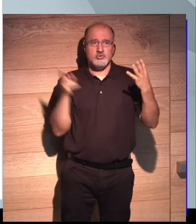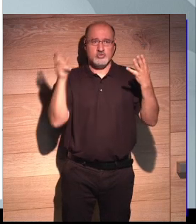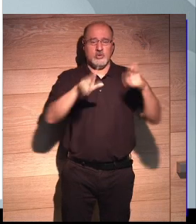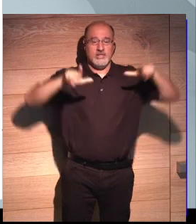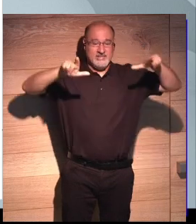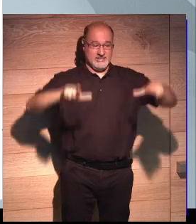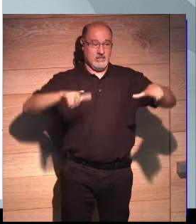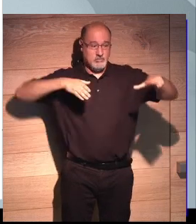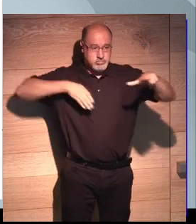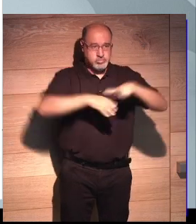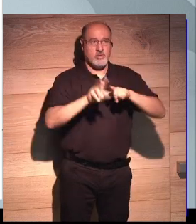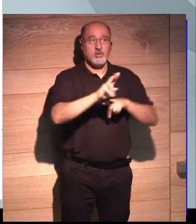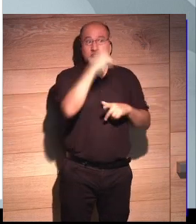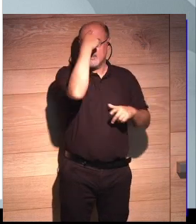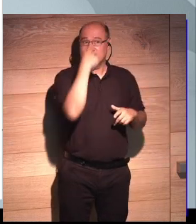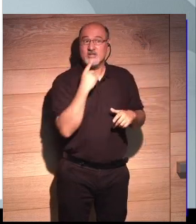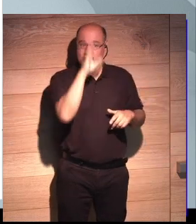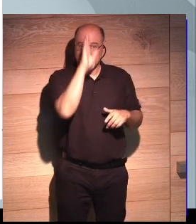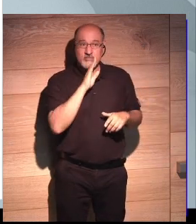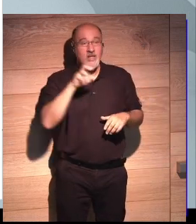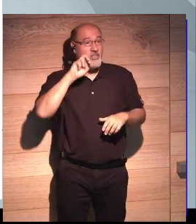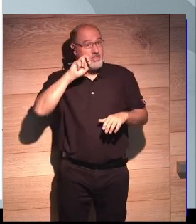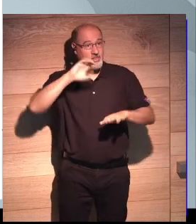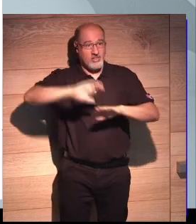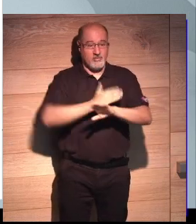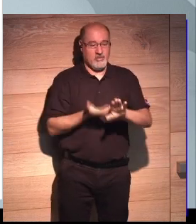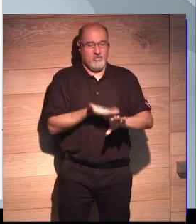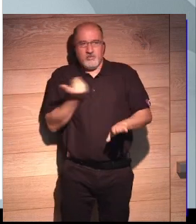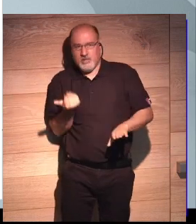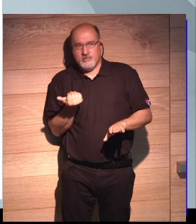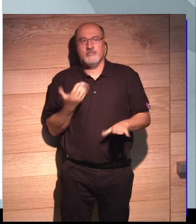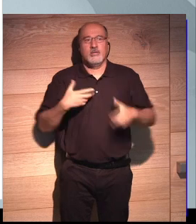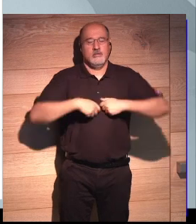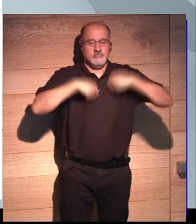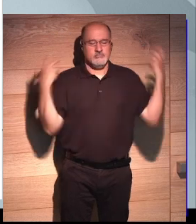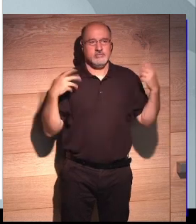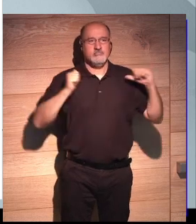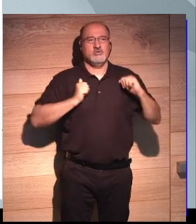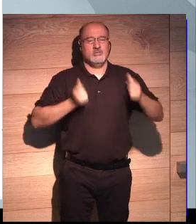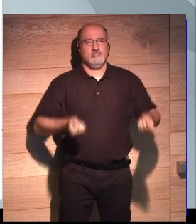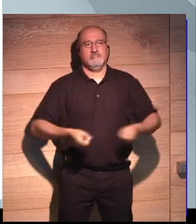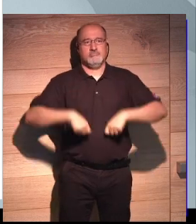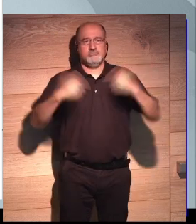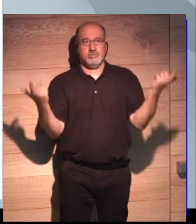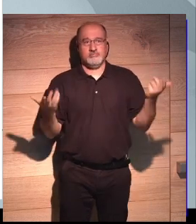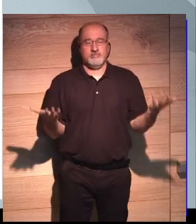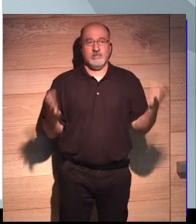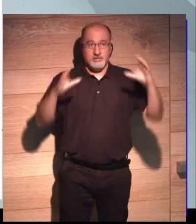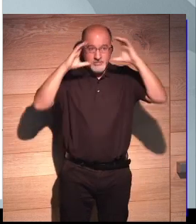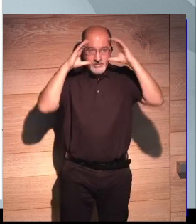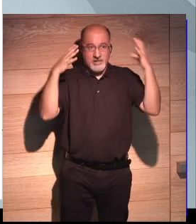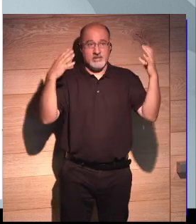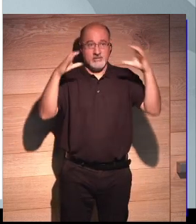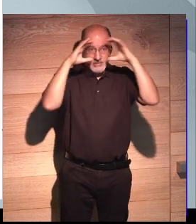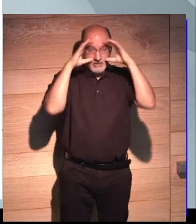room. They took their shoes off. They took their bags and coats off. Put a VR backpack on and a headset,